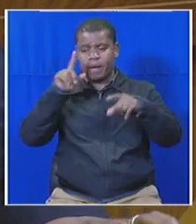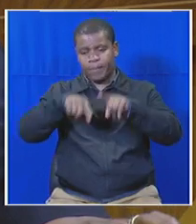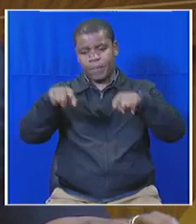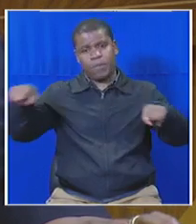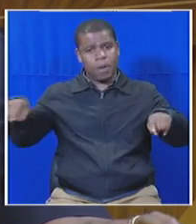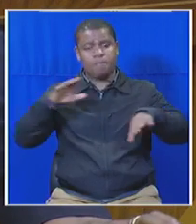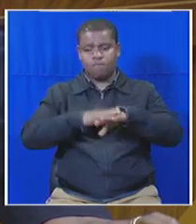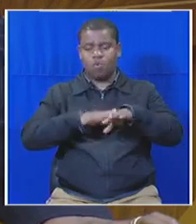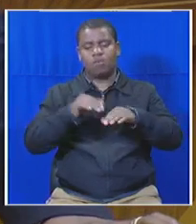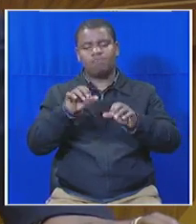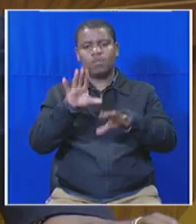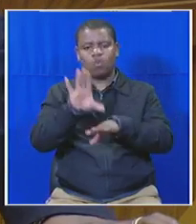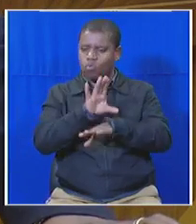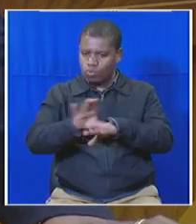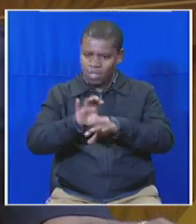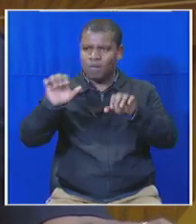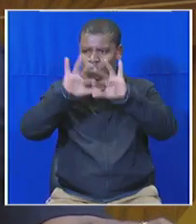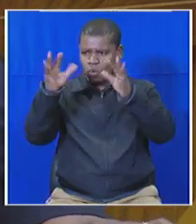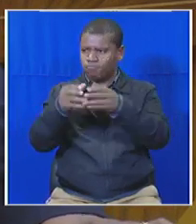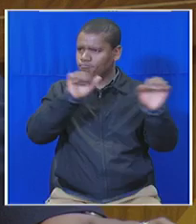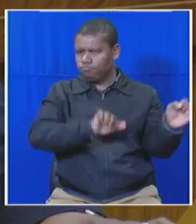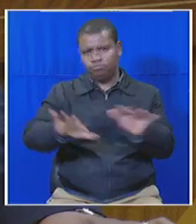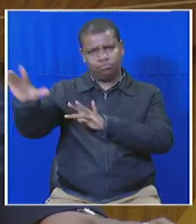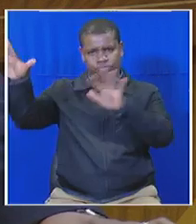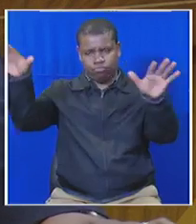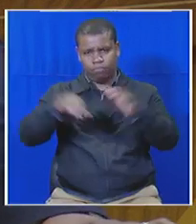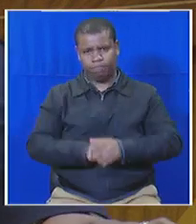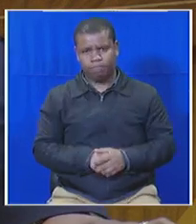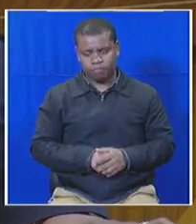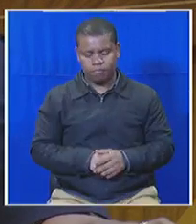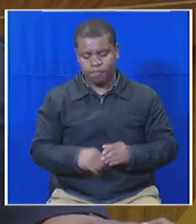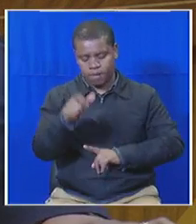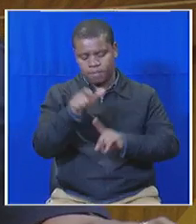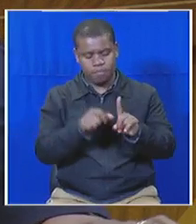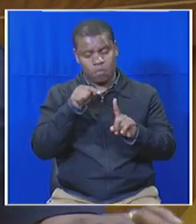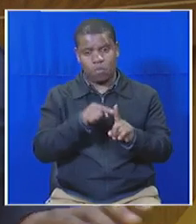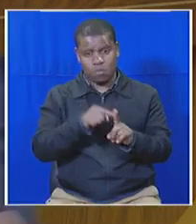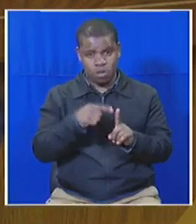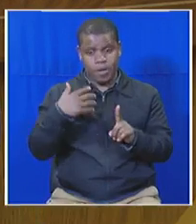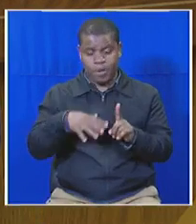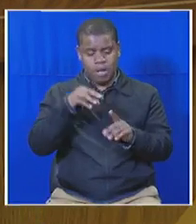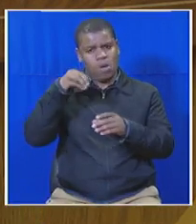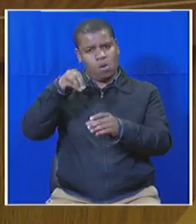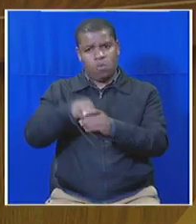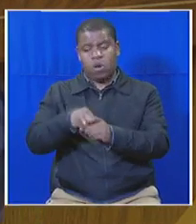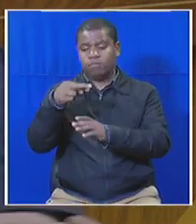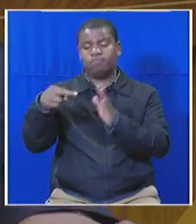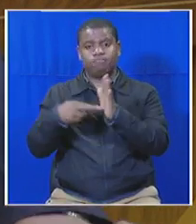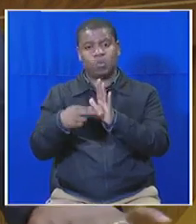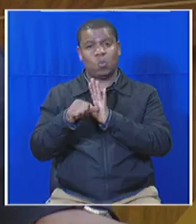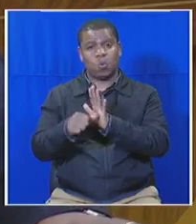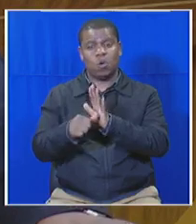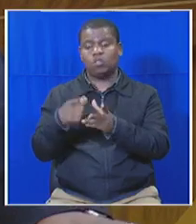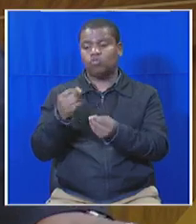and electronic media globally. Mobu has also played a critical role in